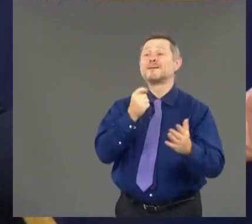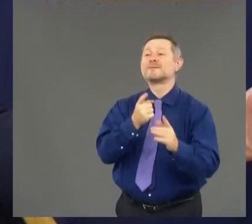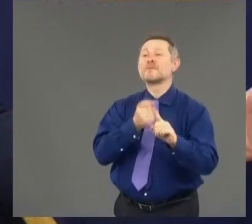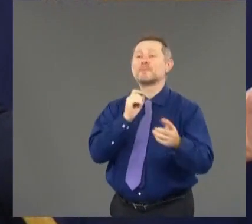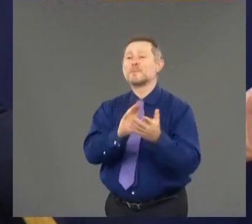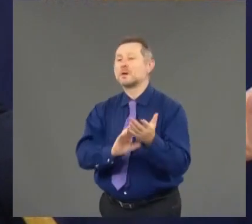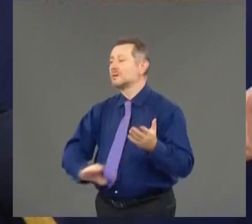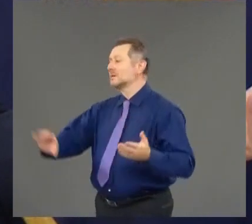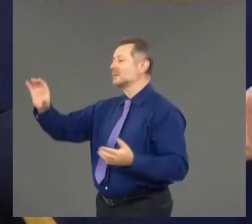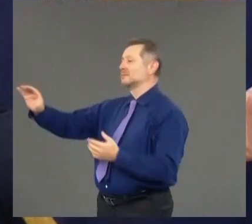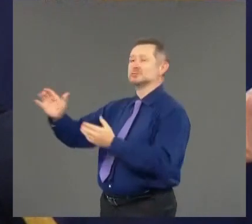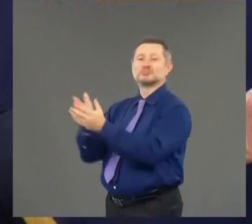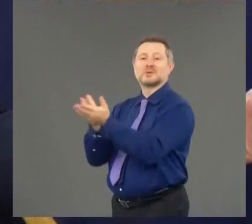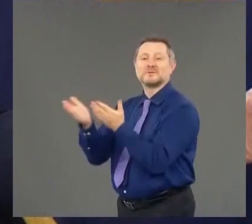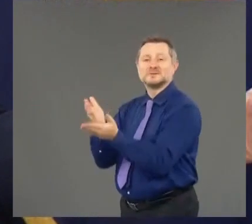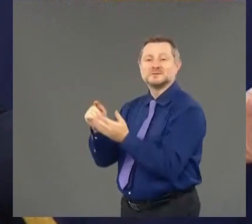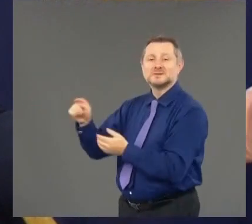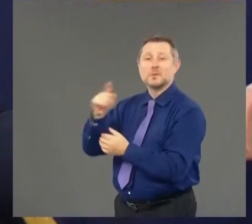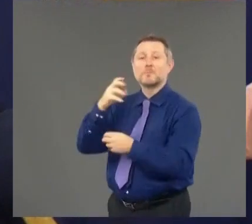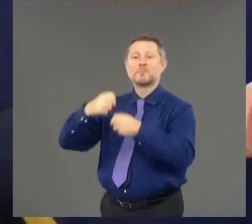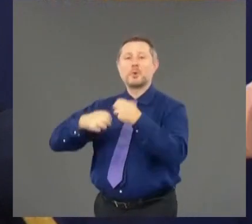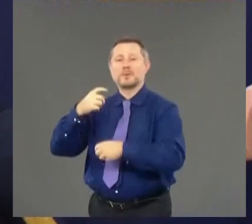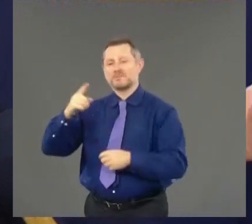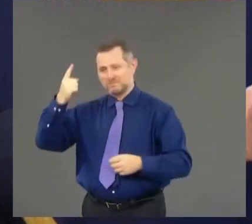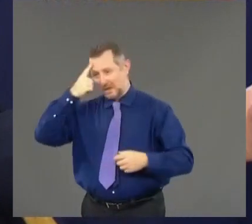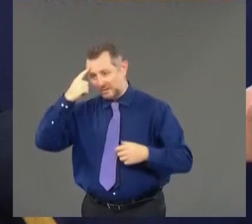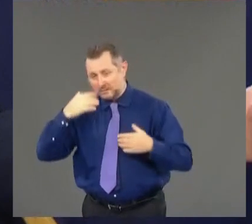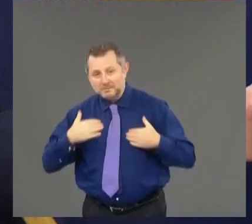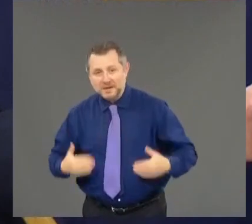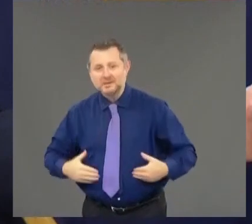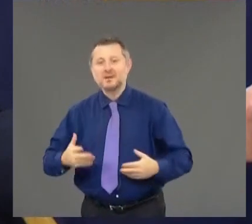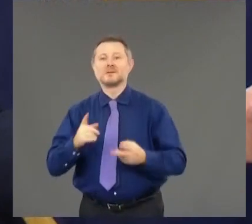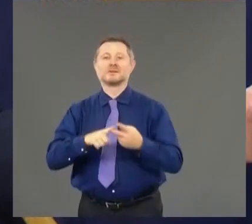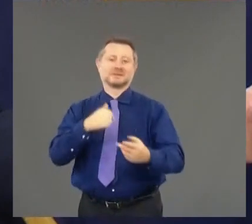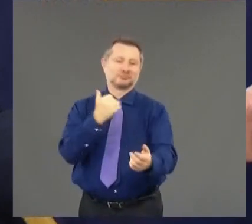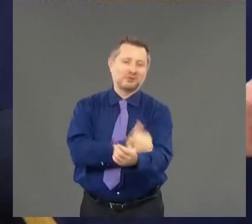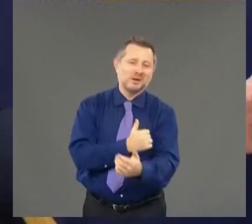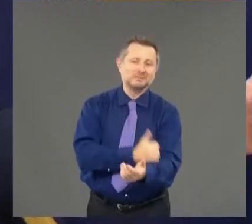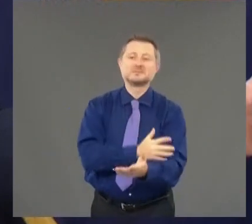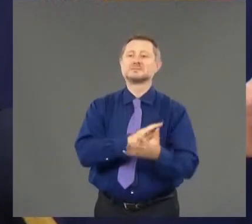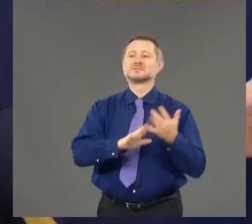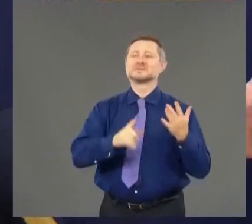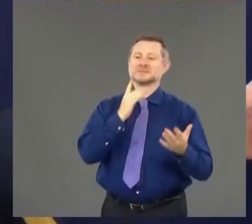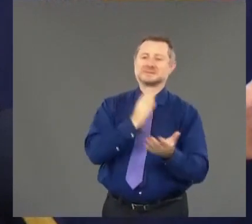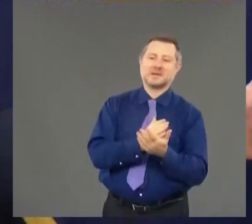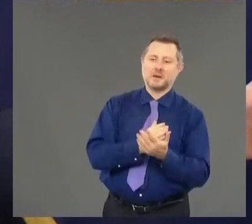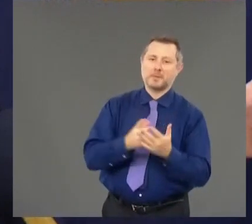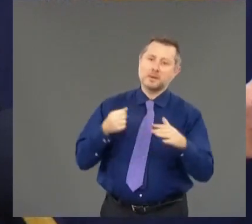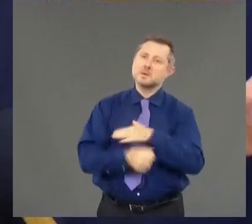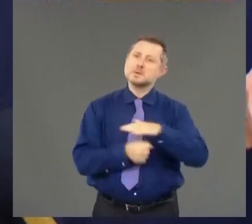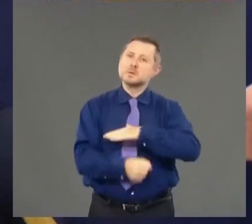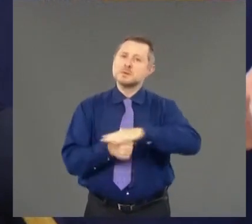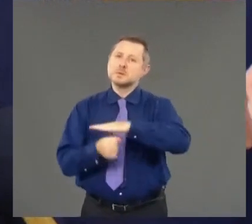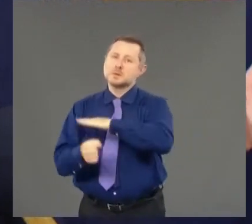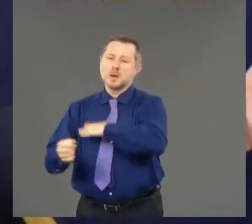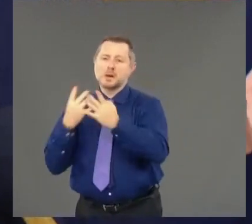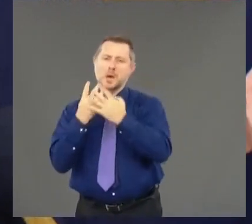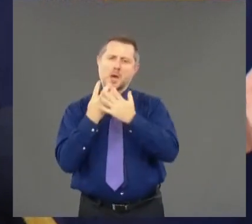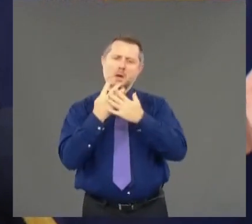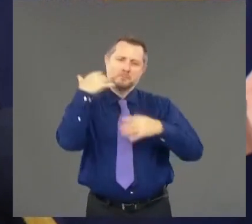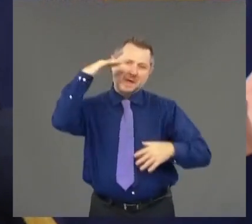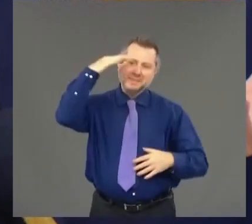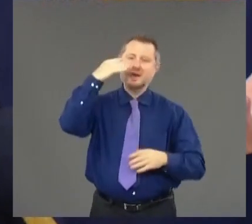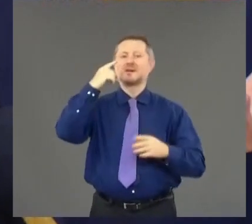about mental health. It's really about substance abuse. Stop locking up mentally ill people. Stop locking up